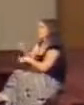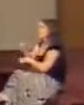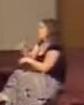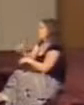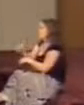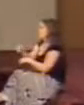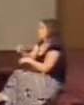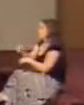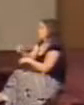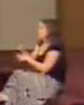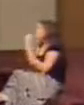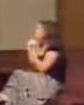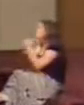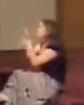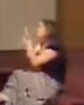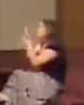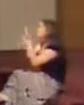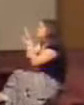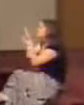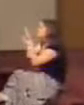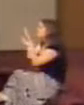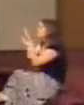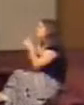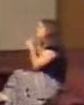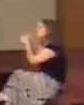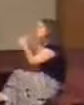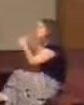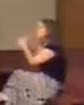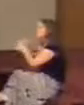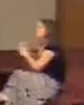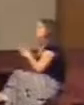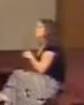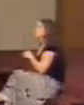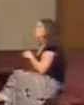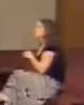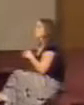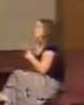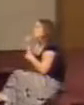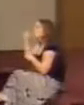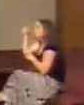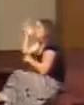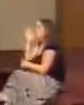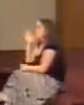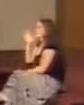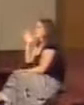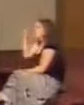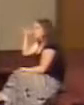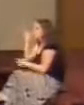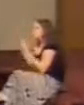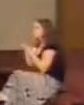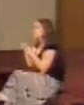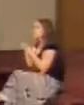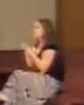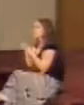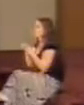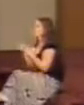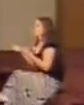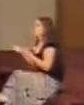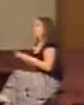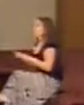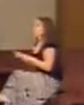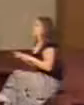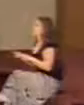Submit. Submit, comply. To who? God. God's word. See, what happens is we